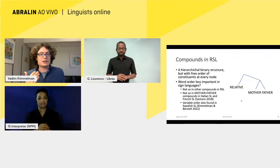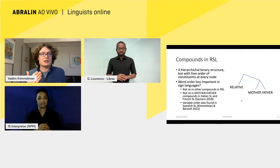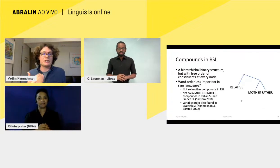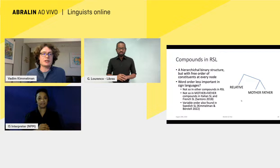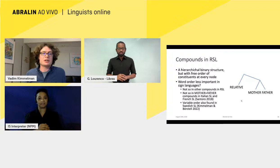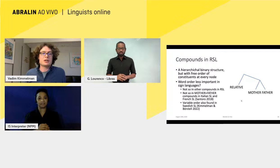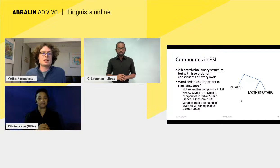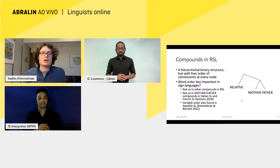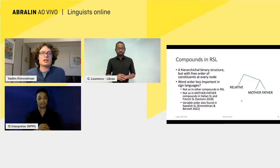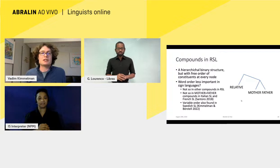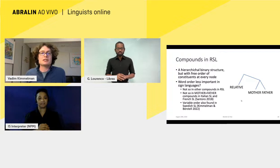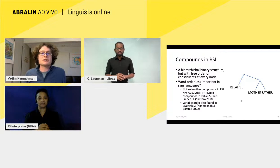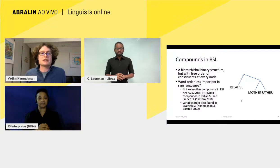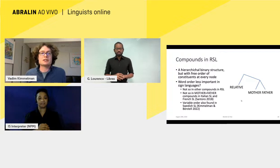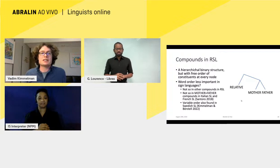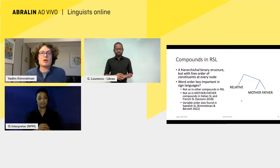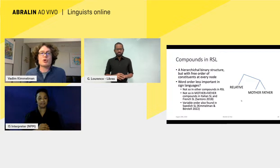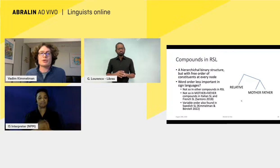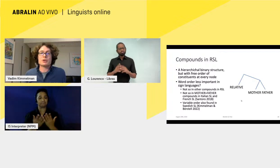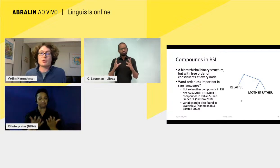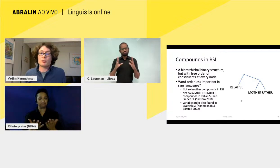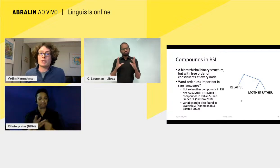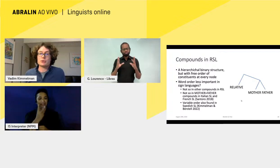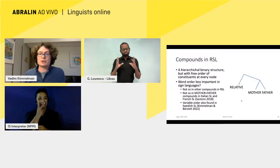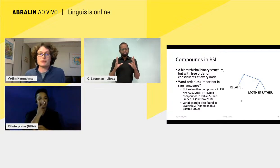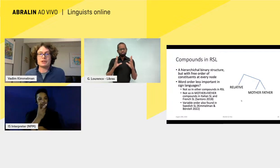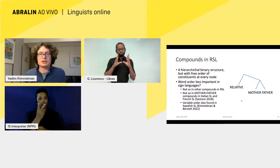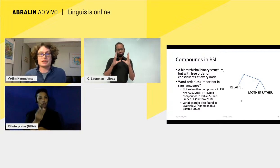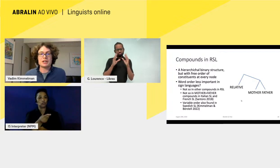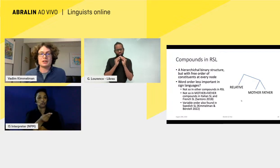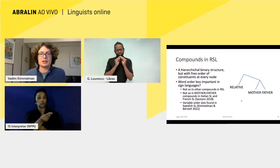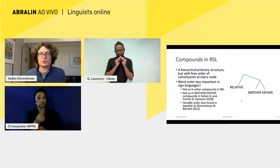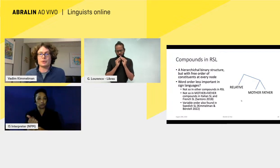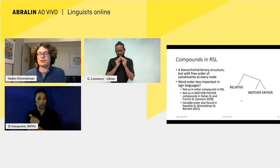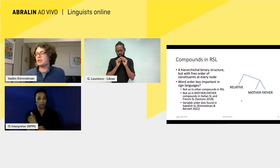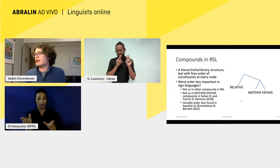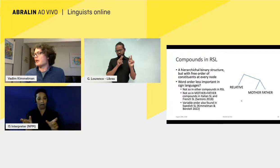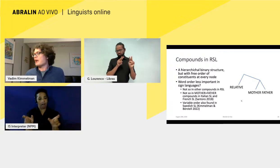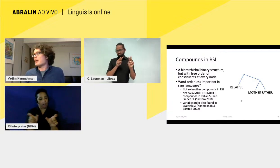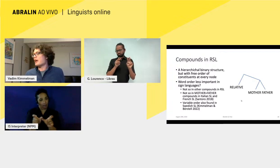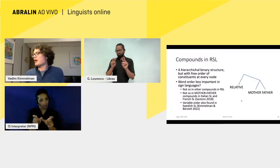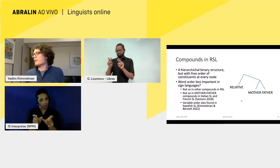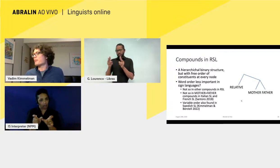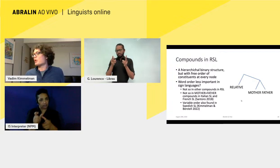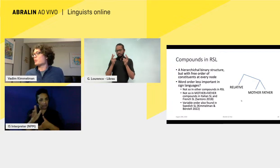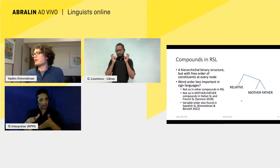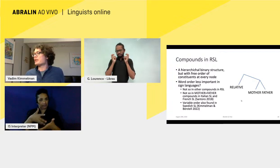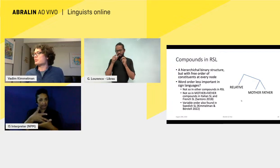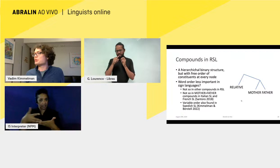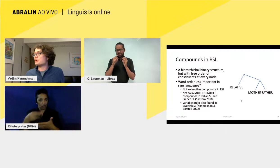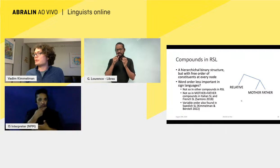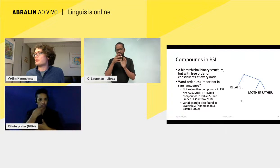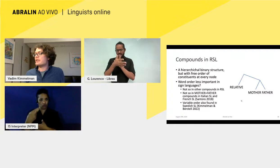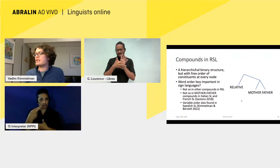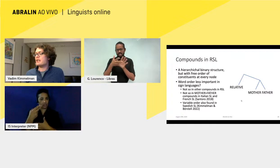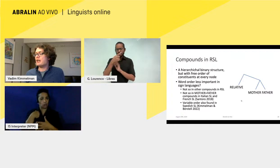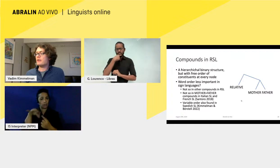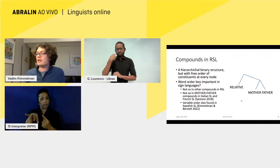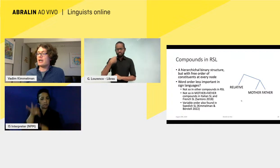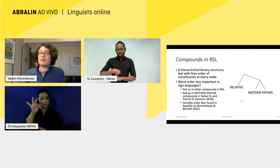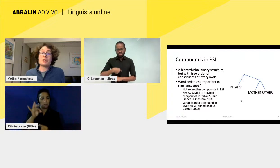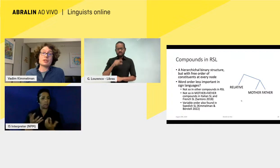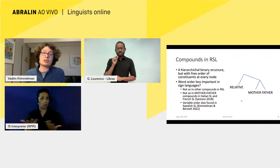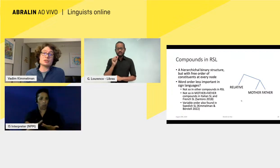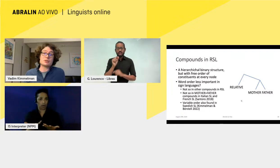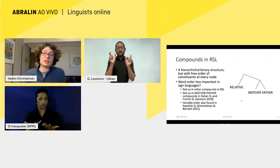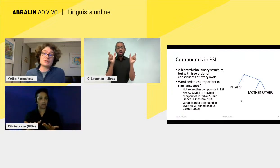So basically, at least in some of the compounds in Russian Sign Language, we can observe that they have